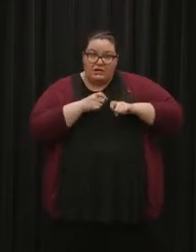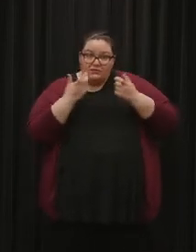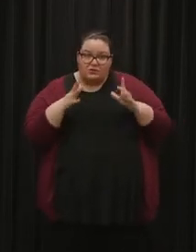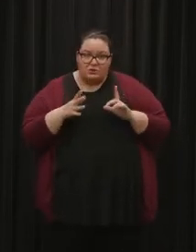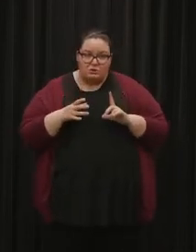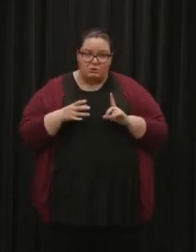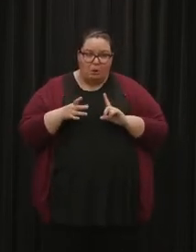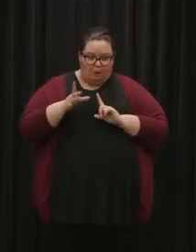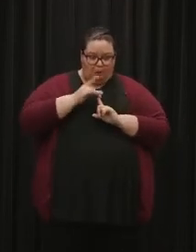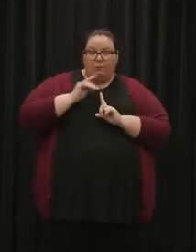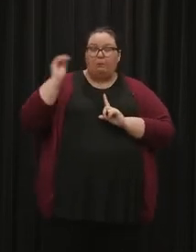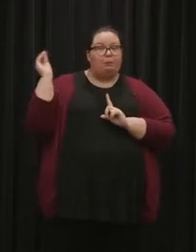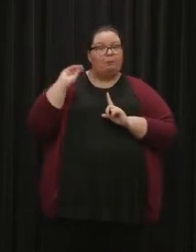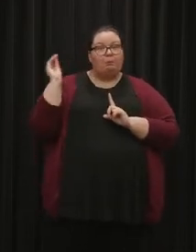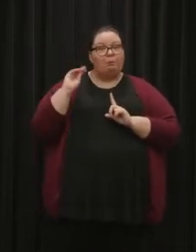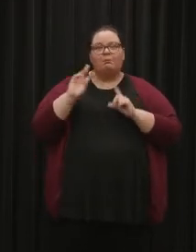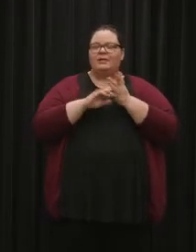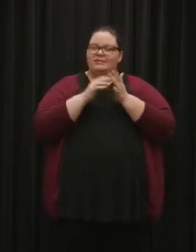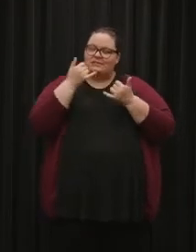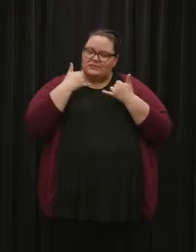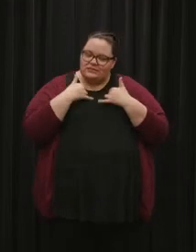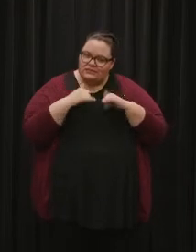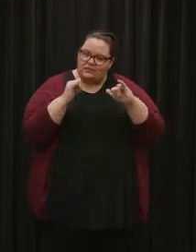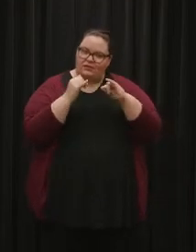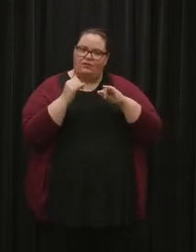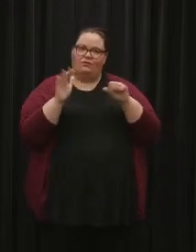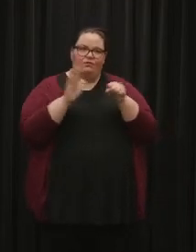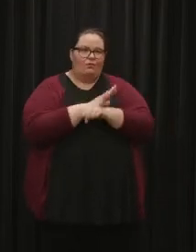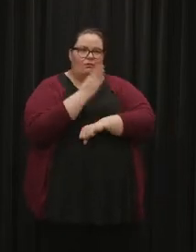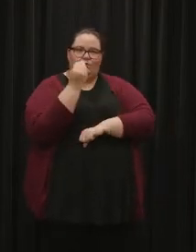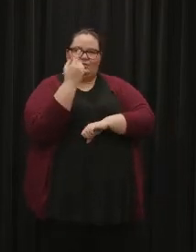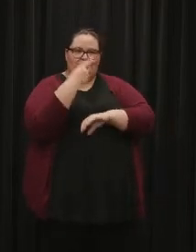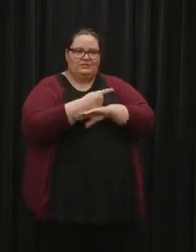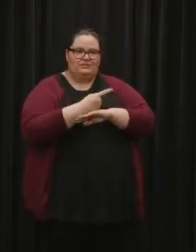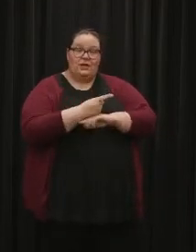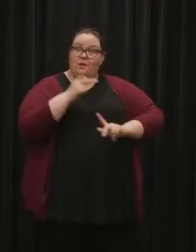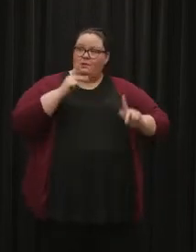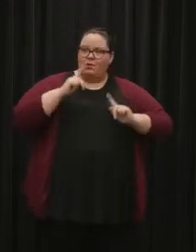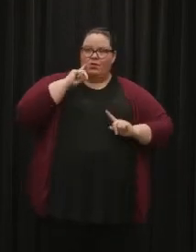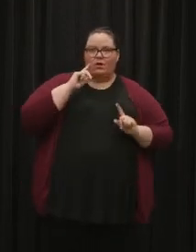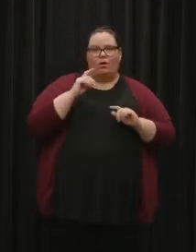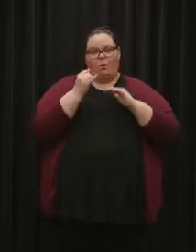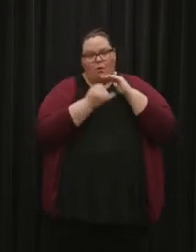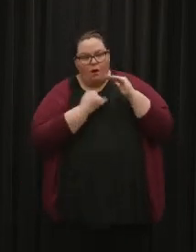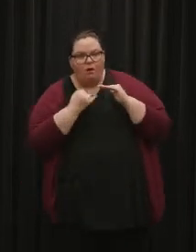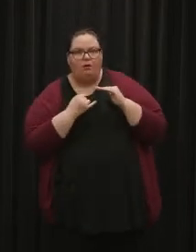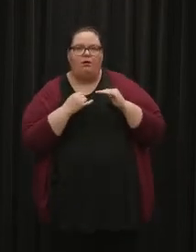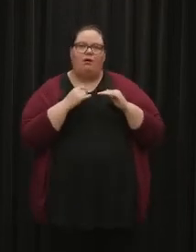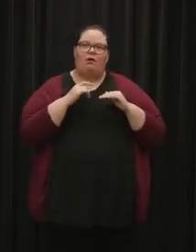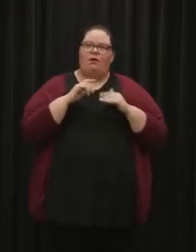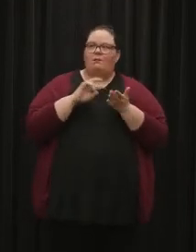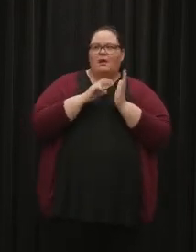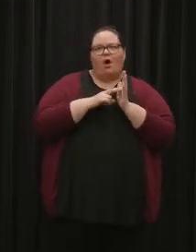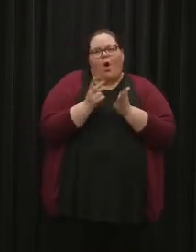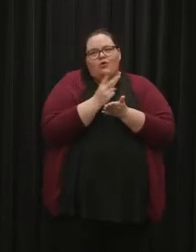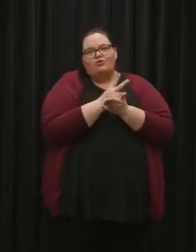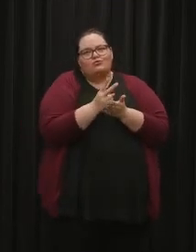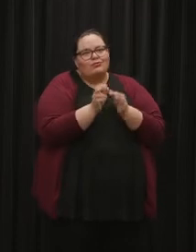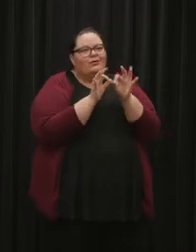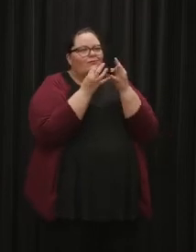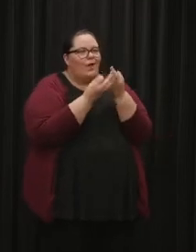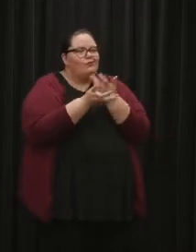full isolation period to ensure everyone's safety. Some may believe that self-isolation means spending 2 weeks celebrating with family